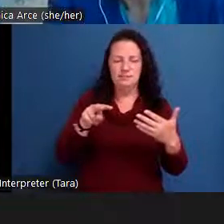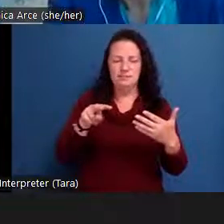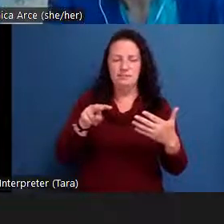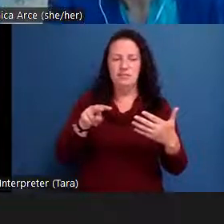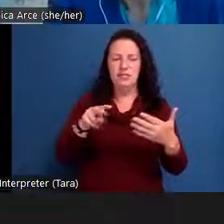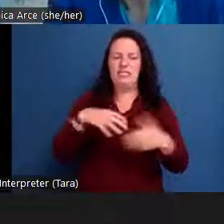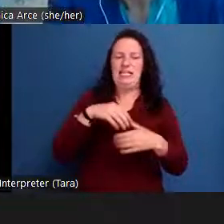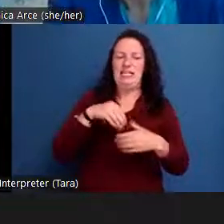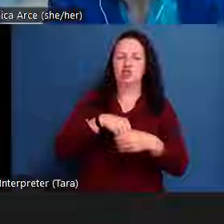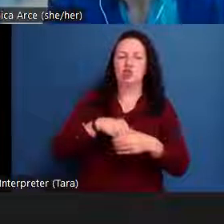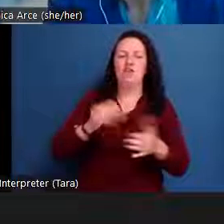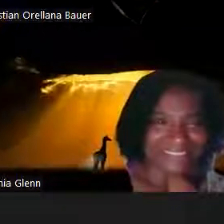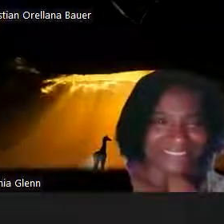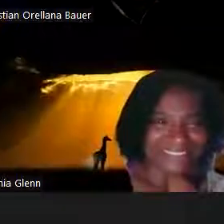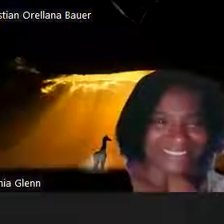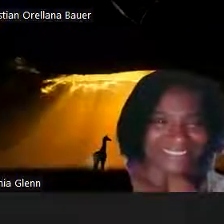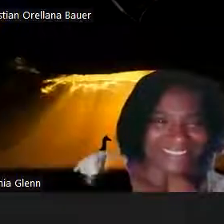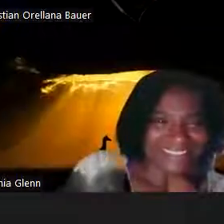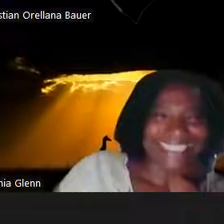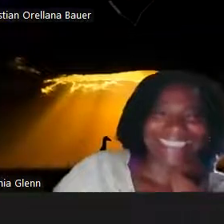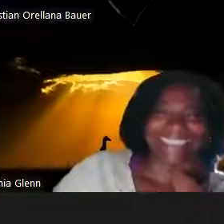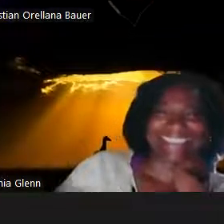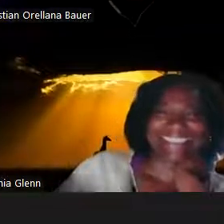That was like inception internal.